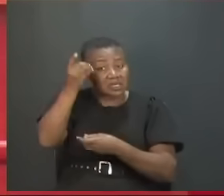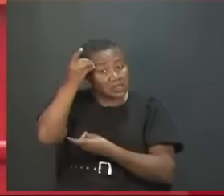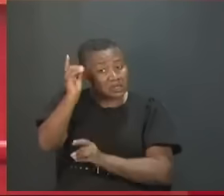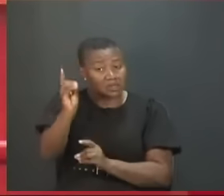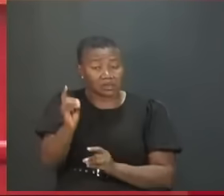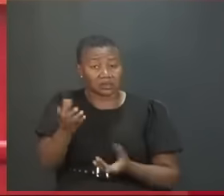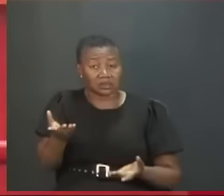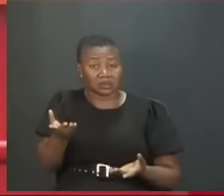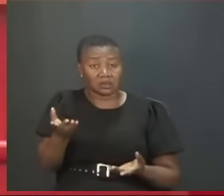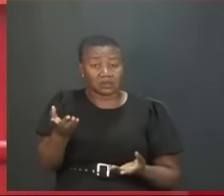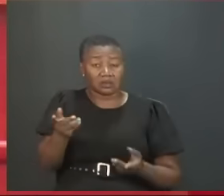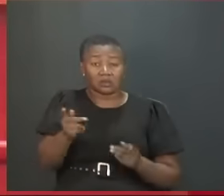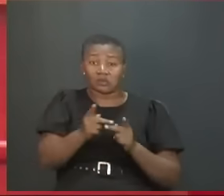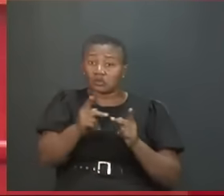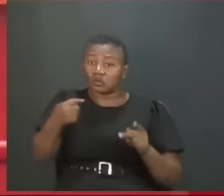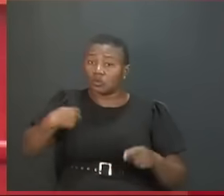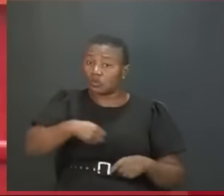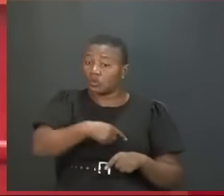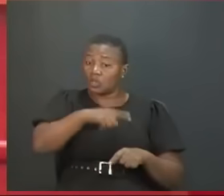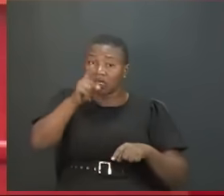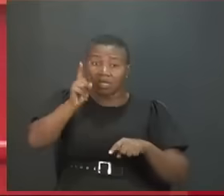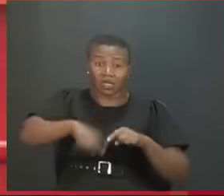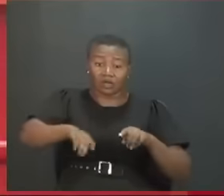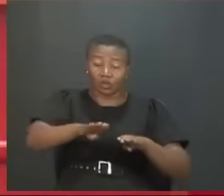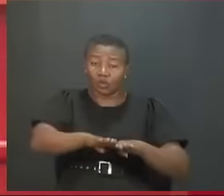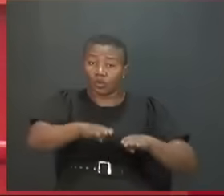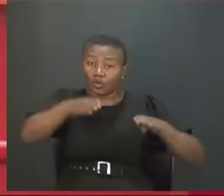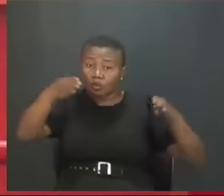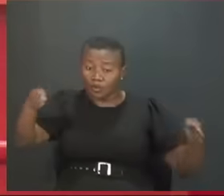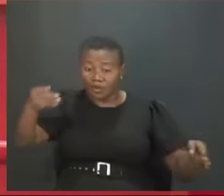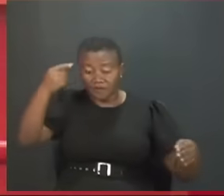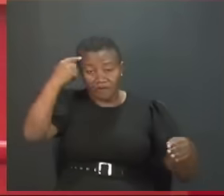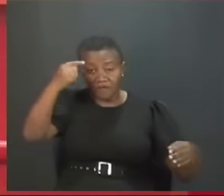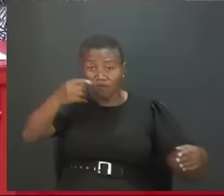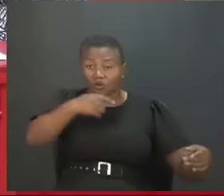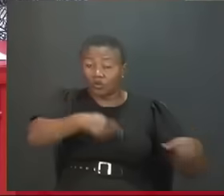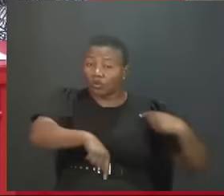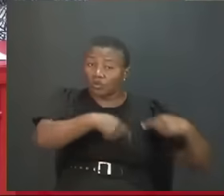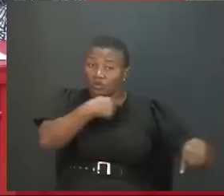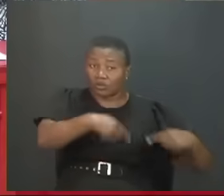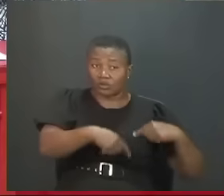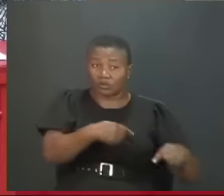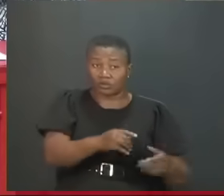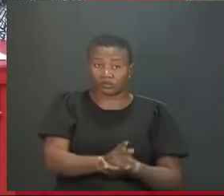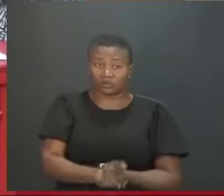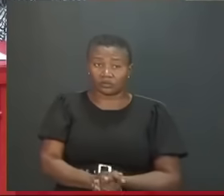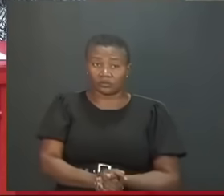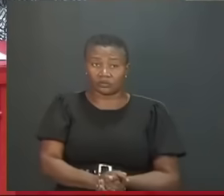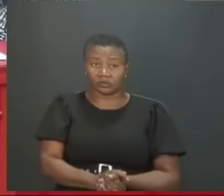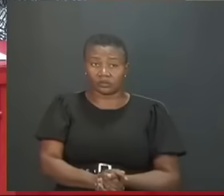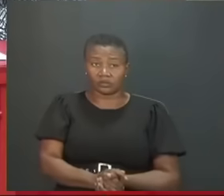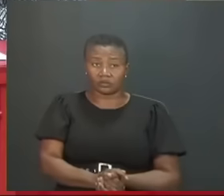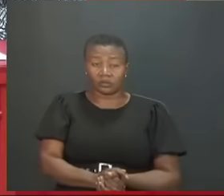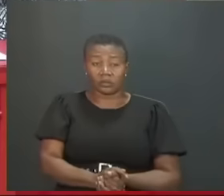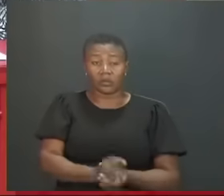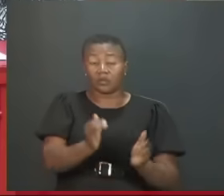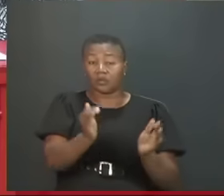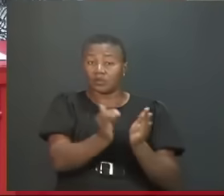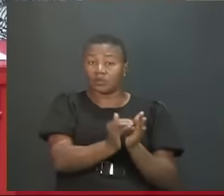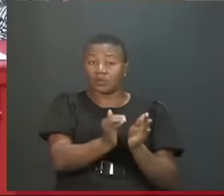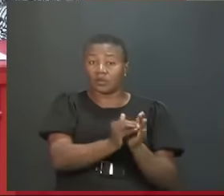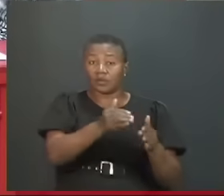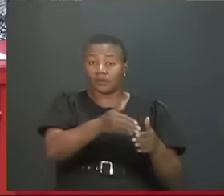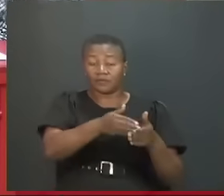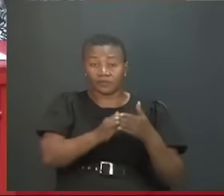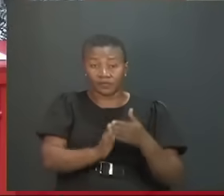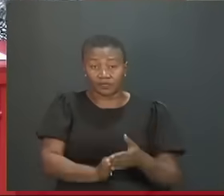So we cannot therefore open this for a debate, with all due respect. So, minority leader, I will give you